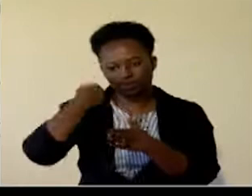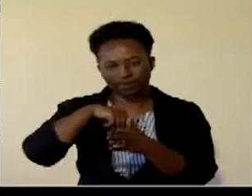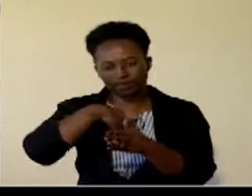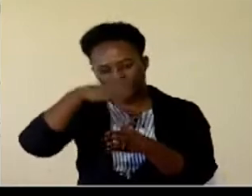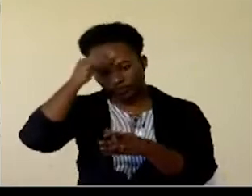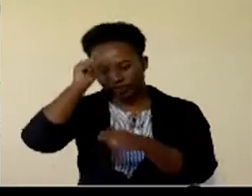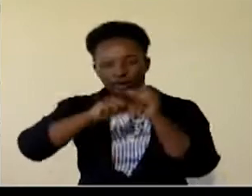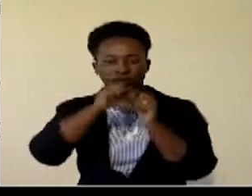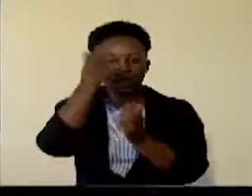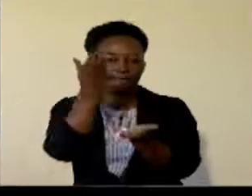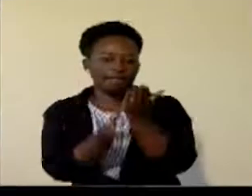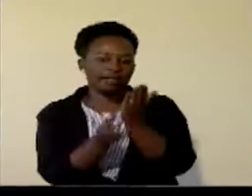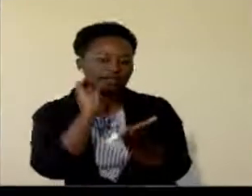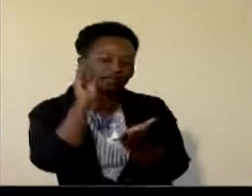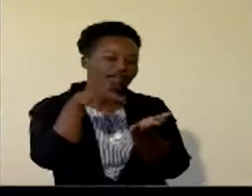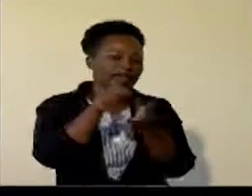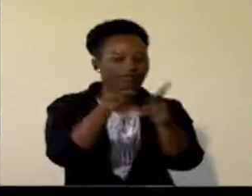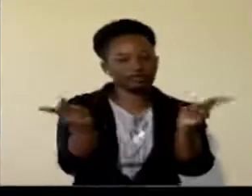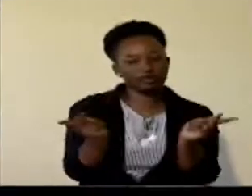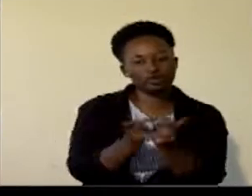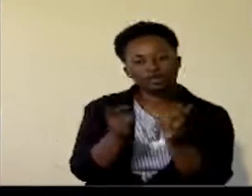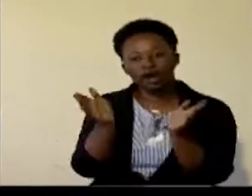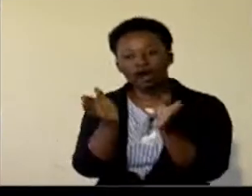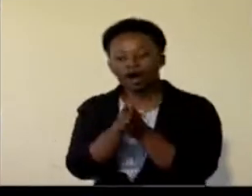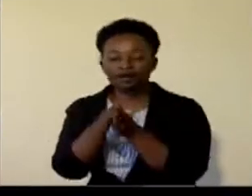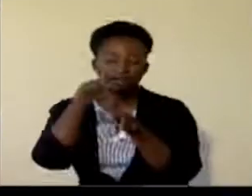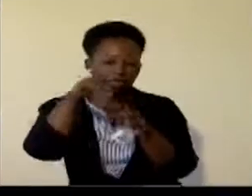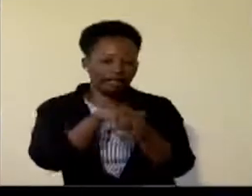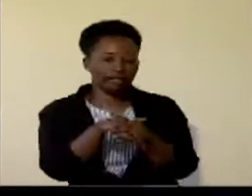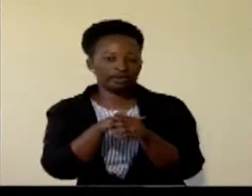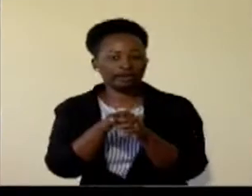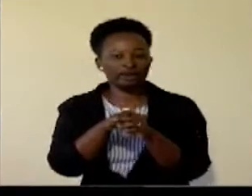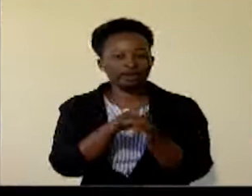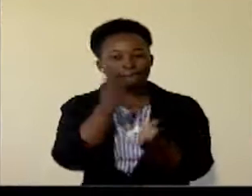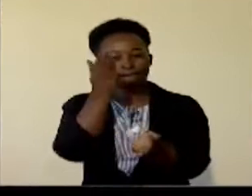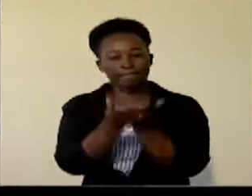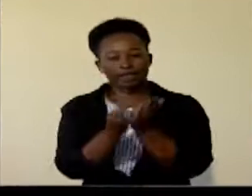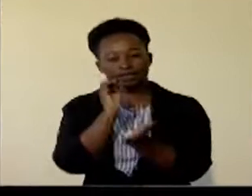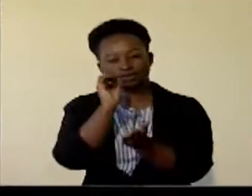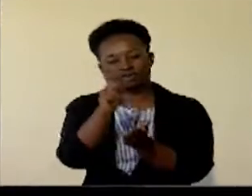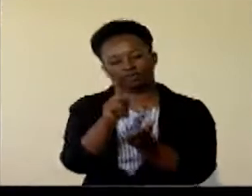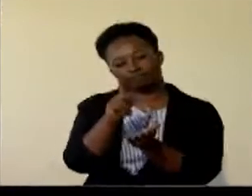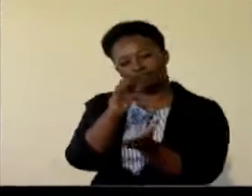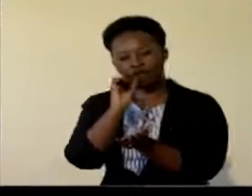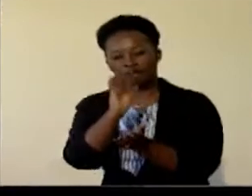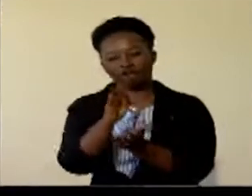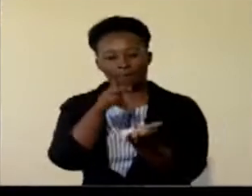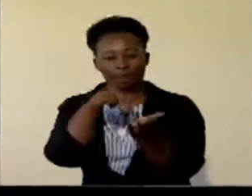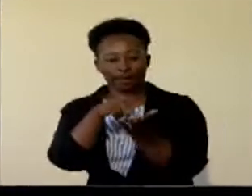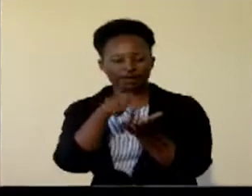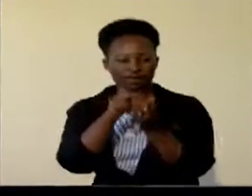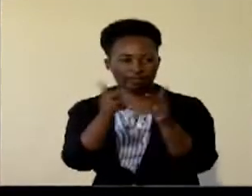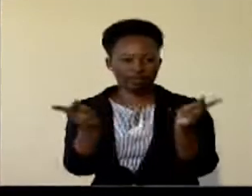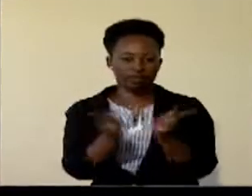about balance of payment positions. And among the balance of payment positions, we have what we call a balance